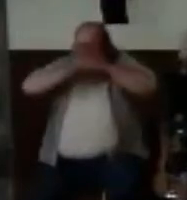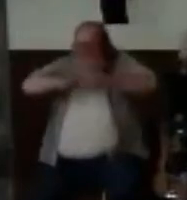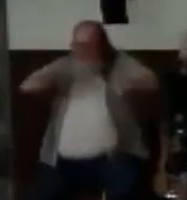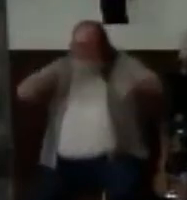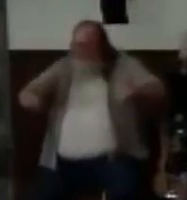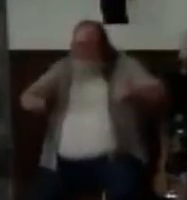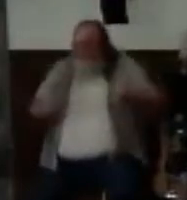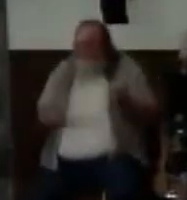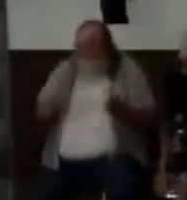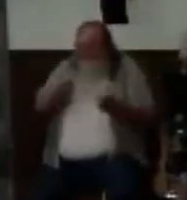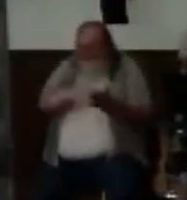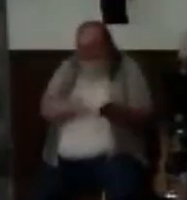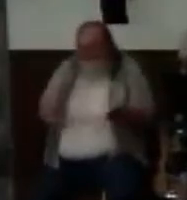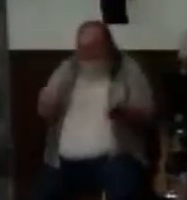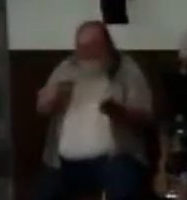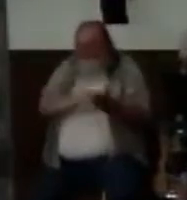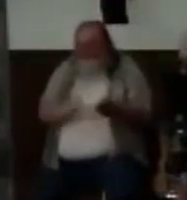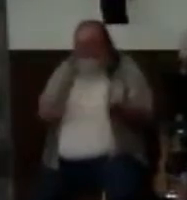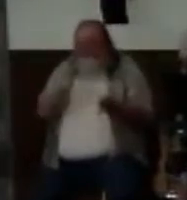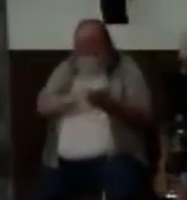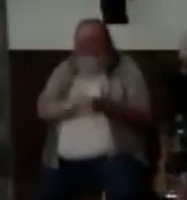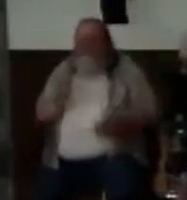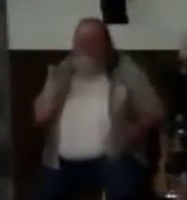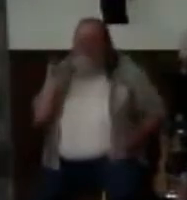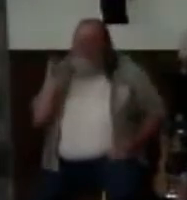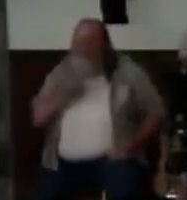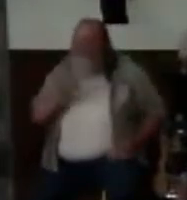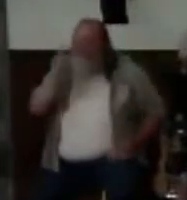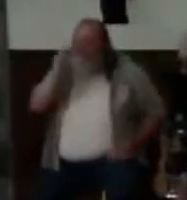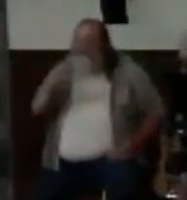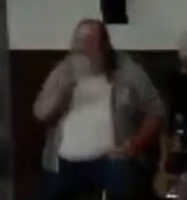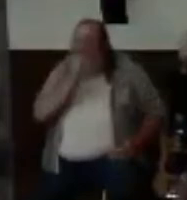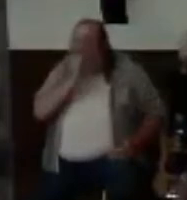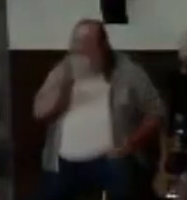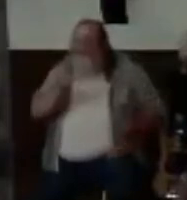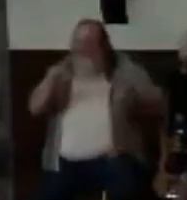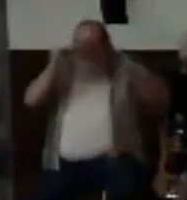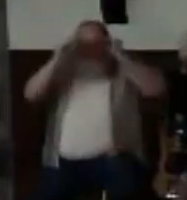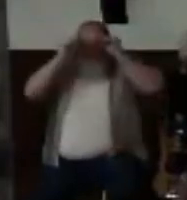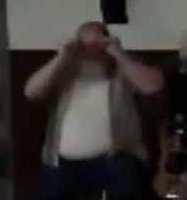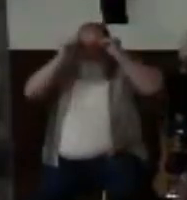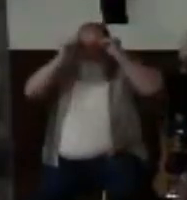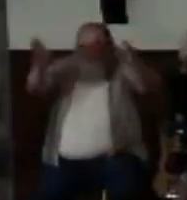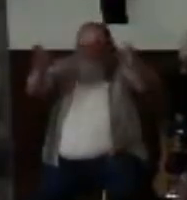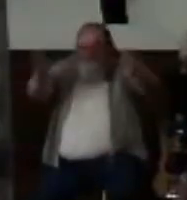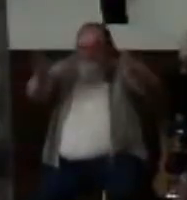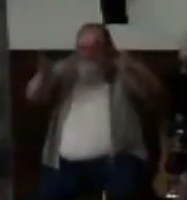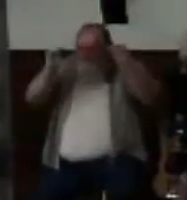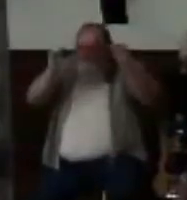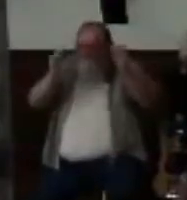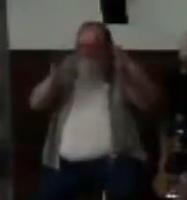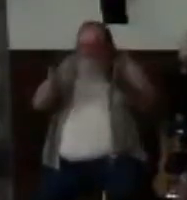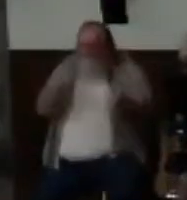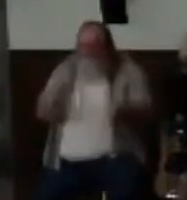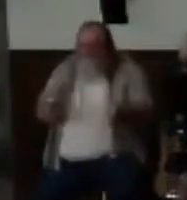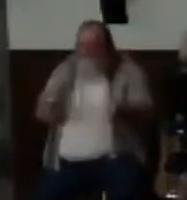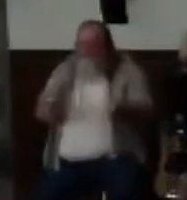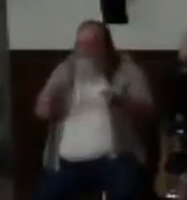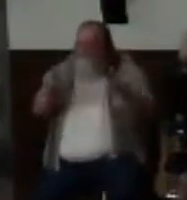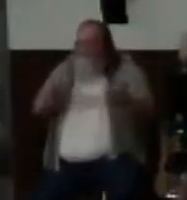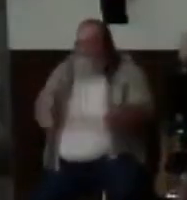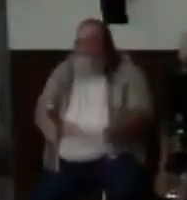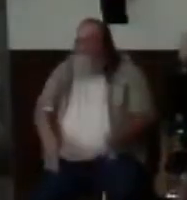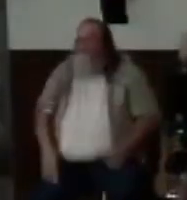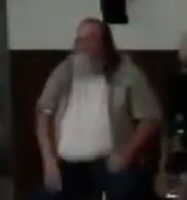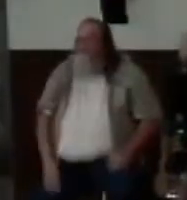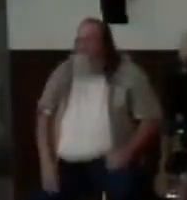teachable. Pastor Ken begins Wednesday night Bible study this way. when he's starting a new Bible study,